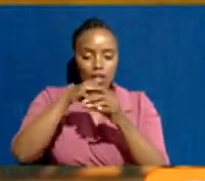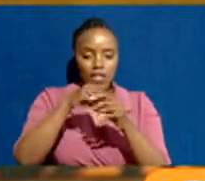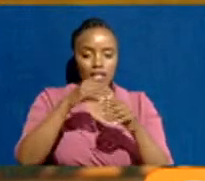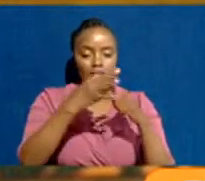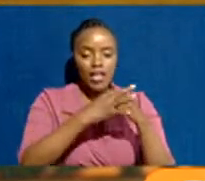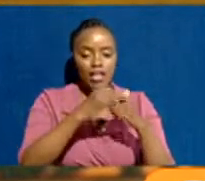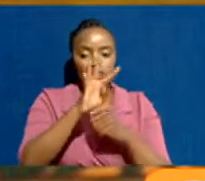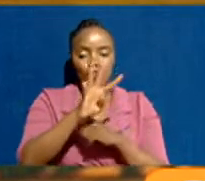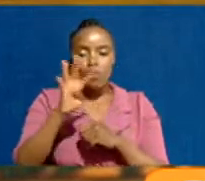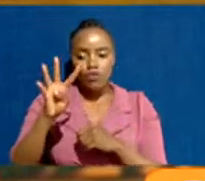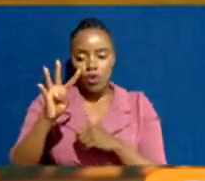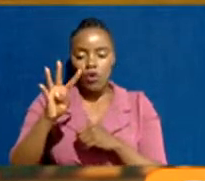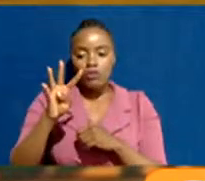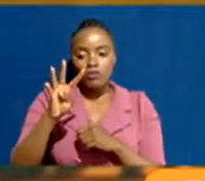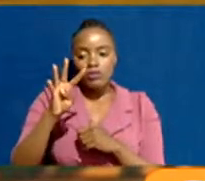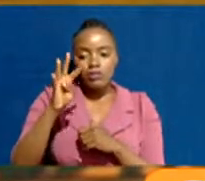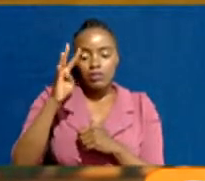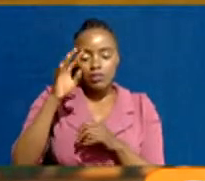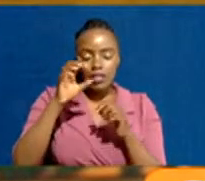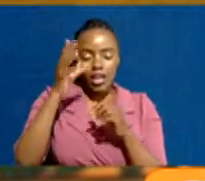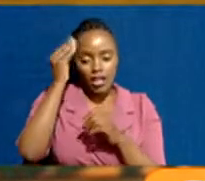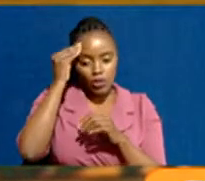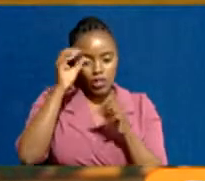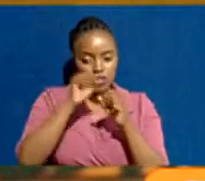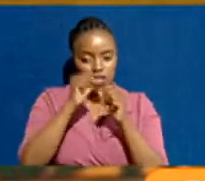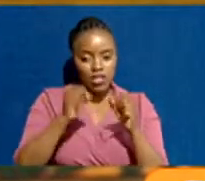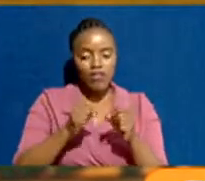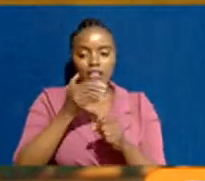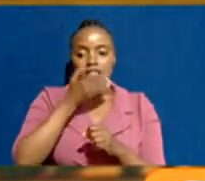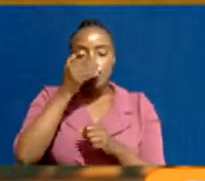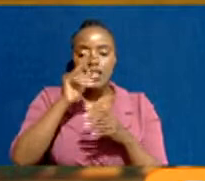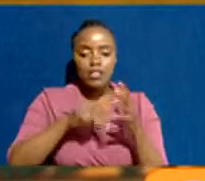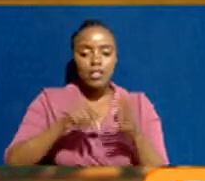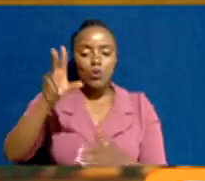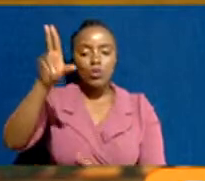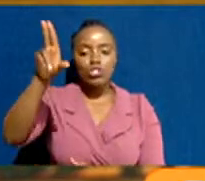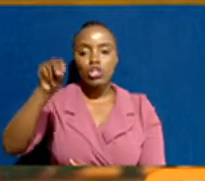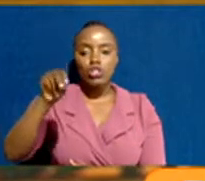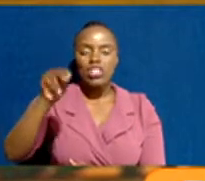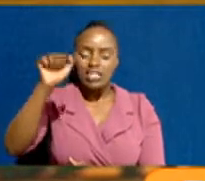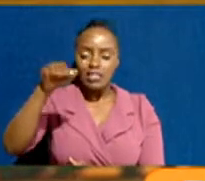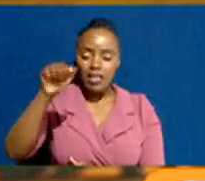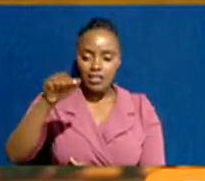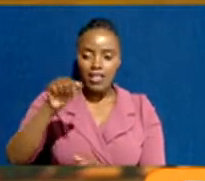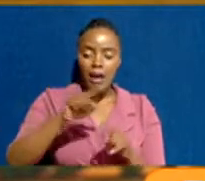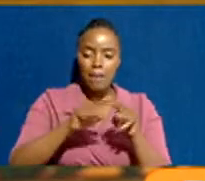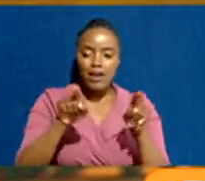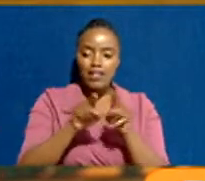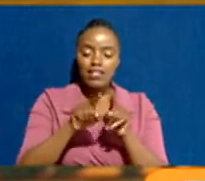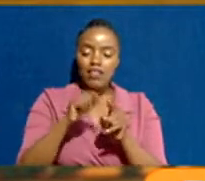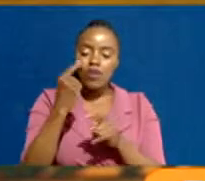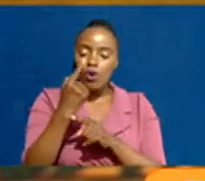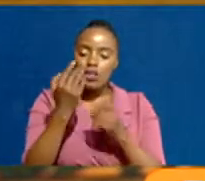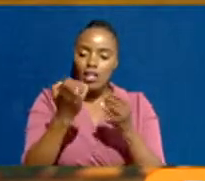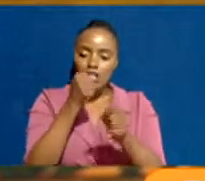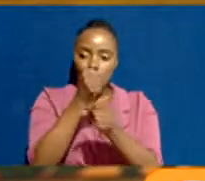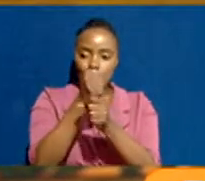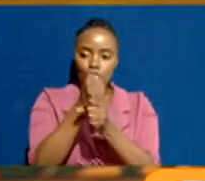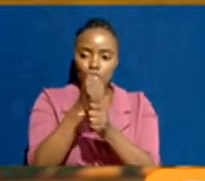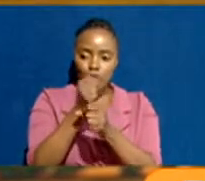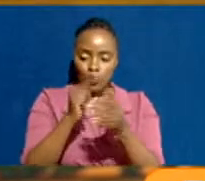844 system of education? And the answer is yes. The only thing that we need to do is